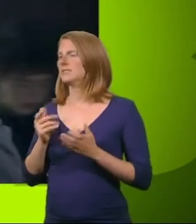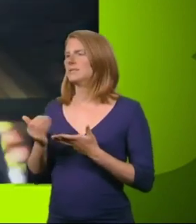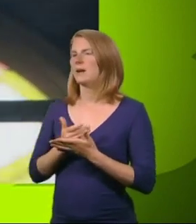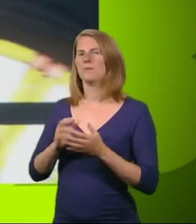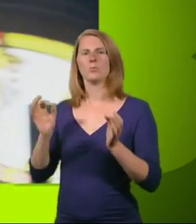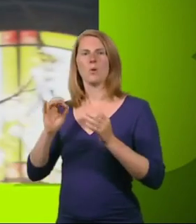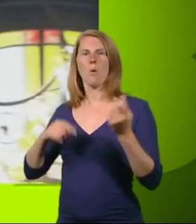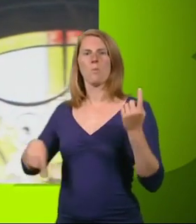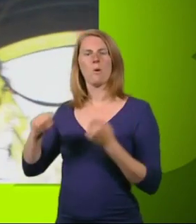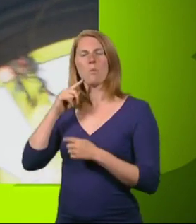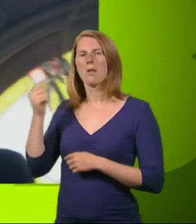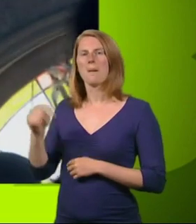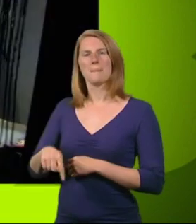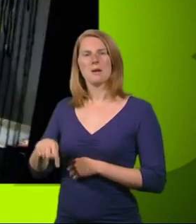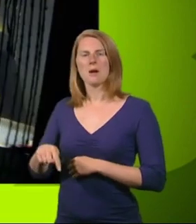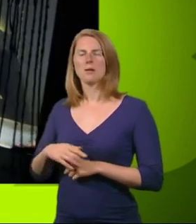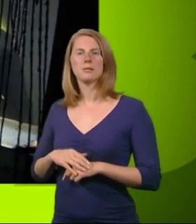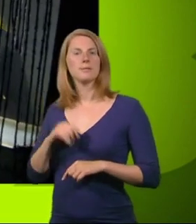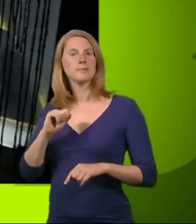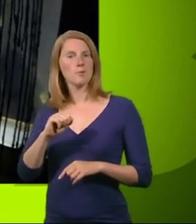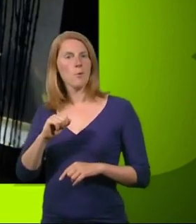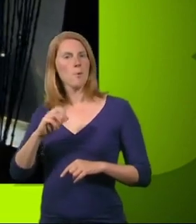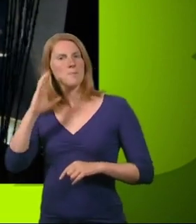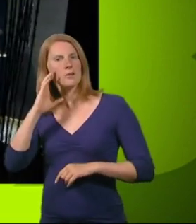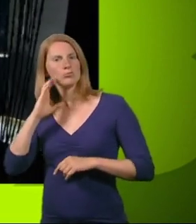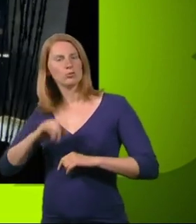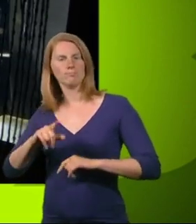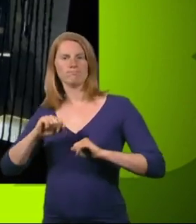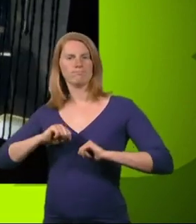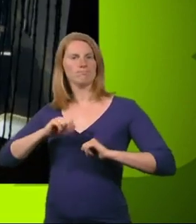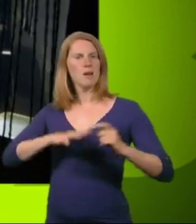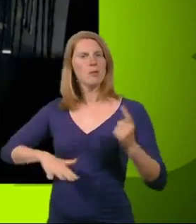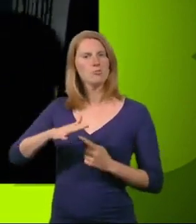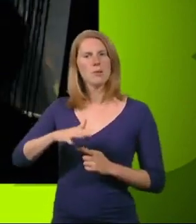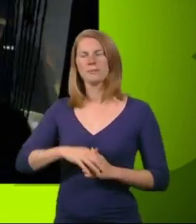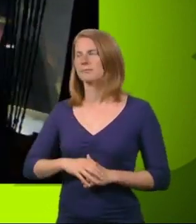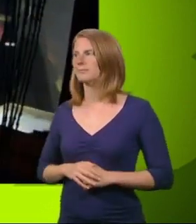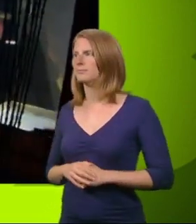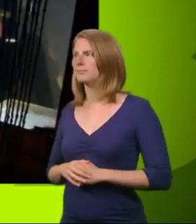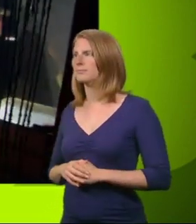You got your bedroom, you got your chill zone. It's just like a studio apartment.